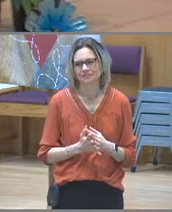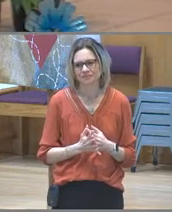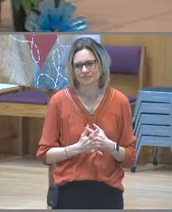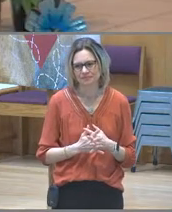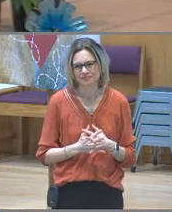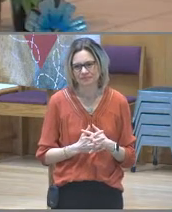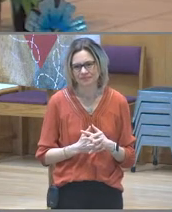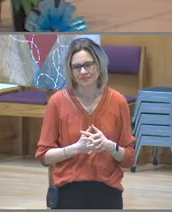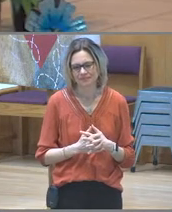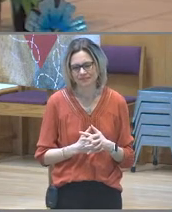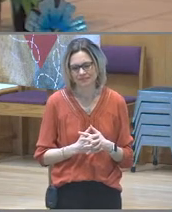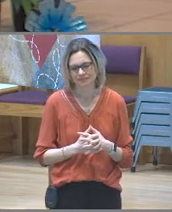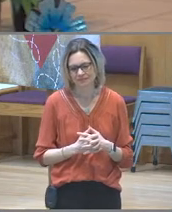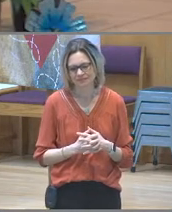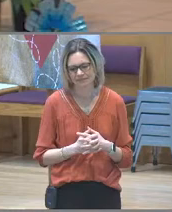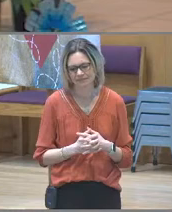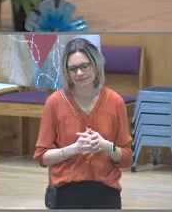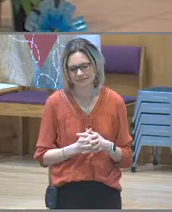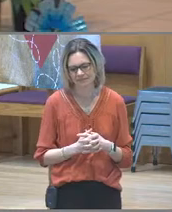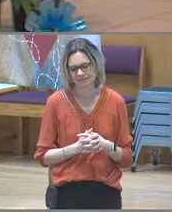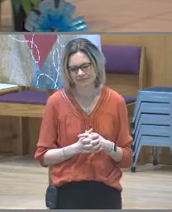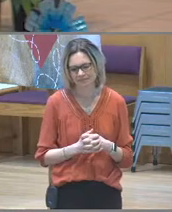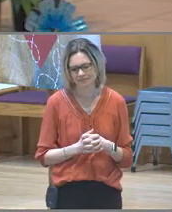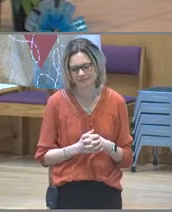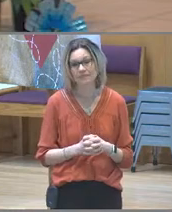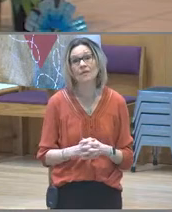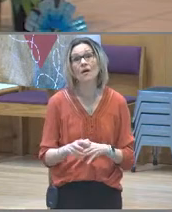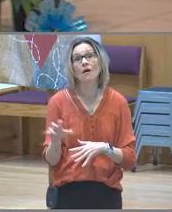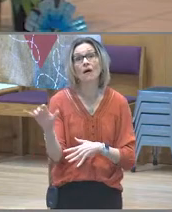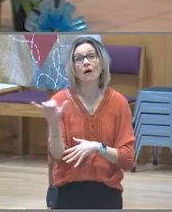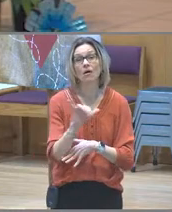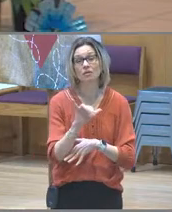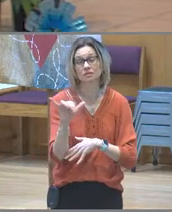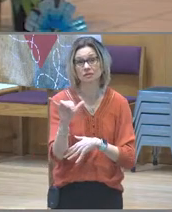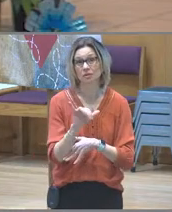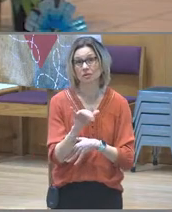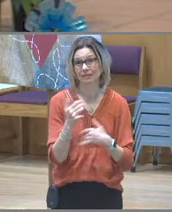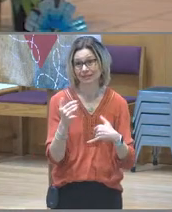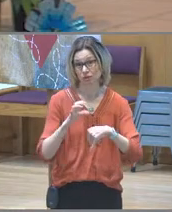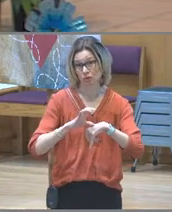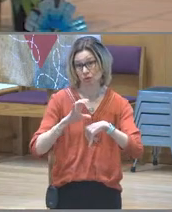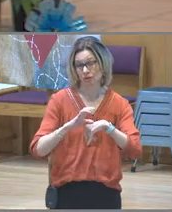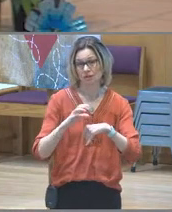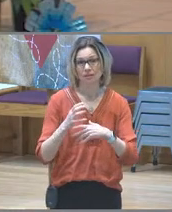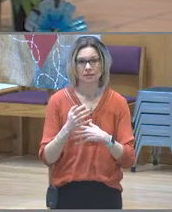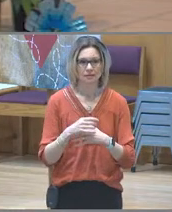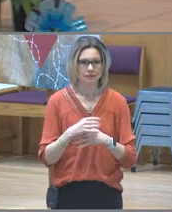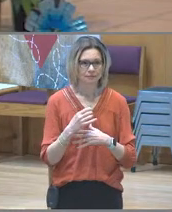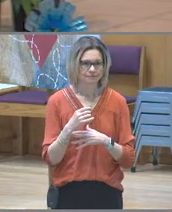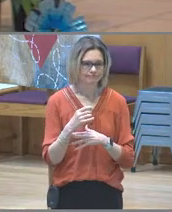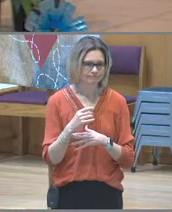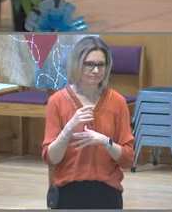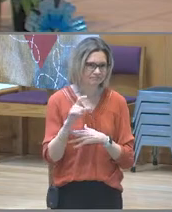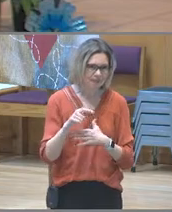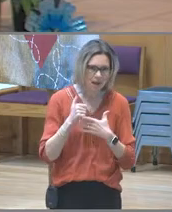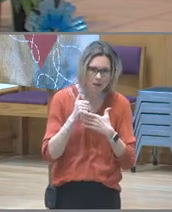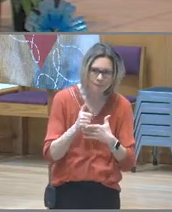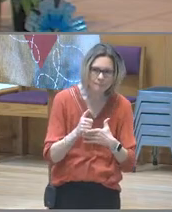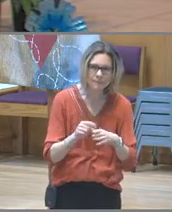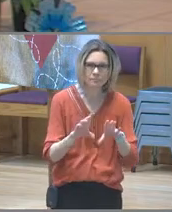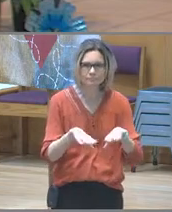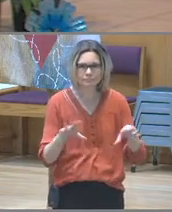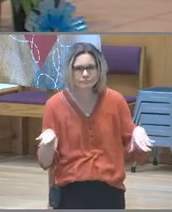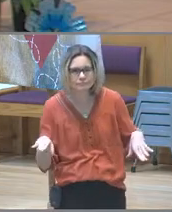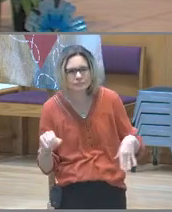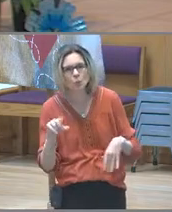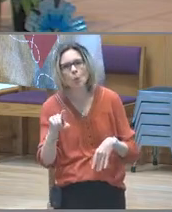Also, feel free that because of the length of the service, that if you need some time to help your children or you yourself